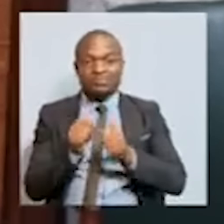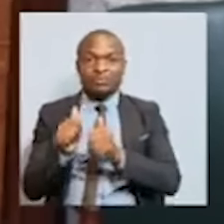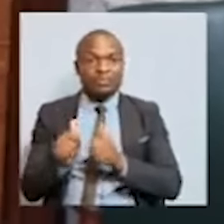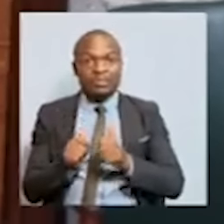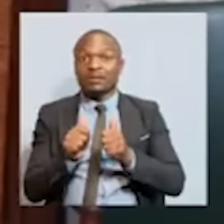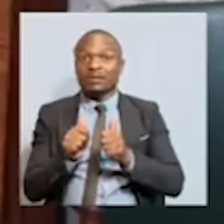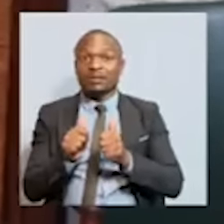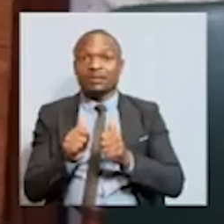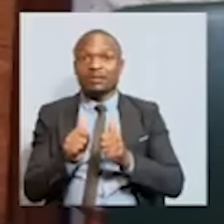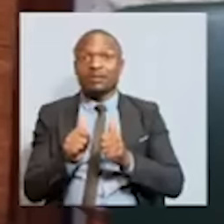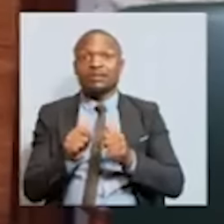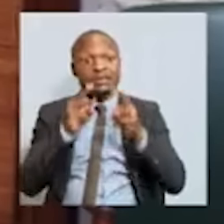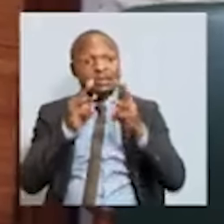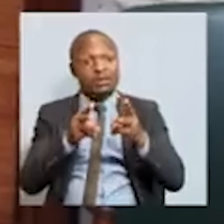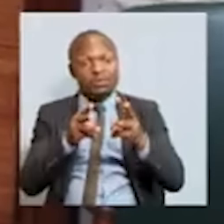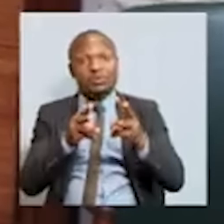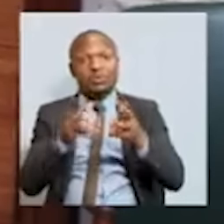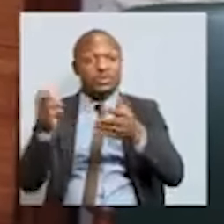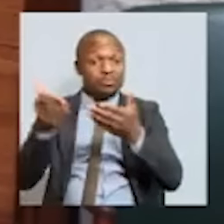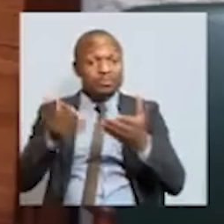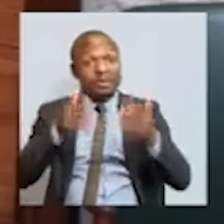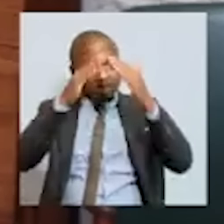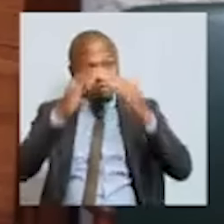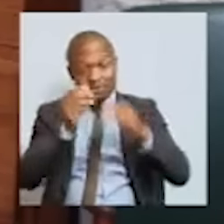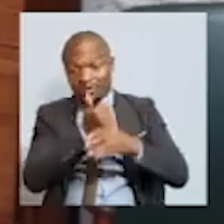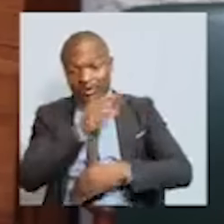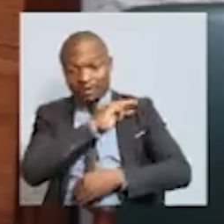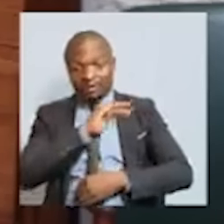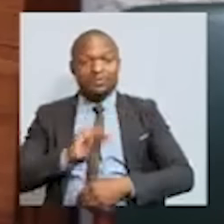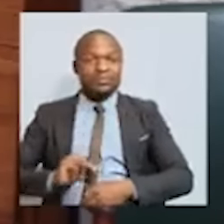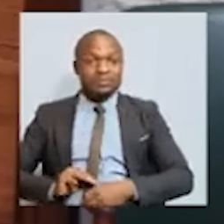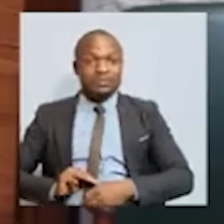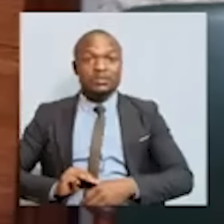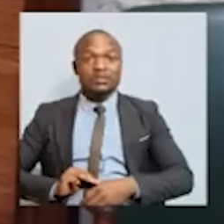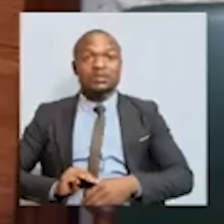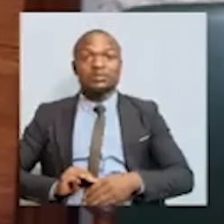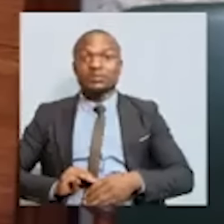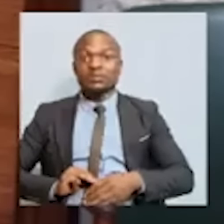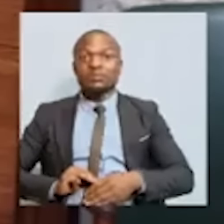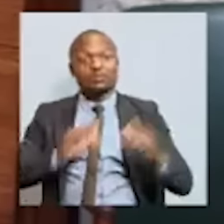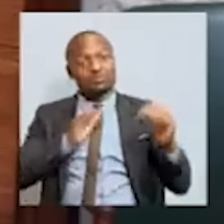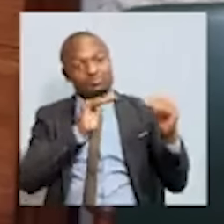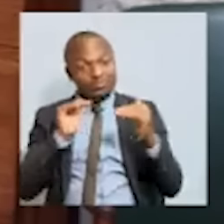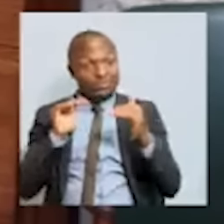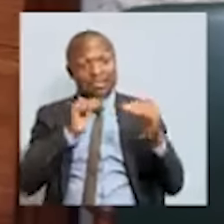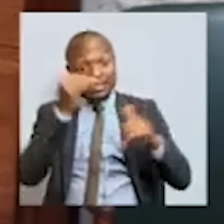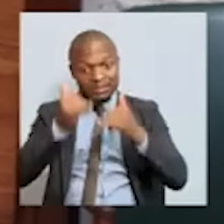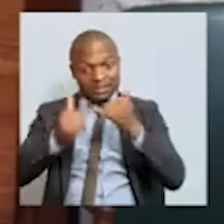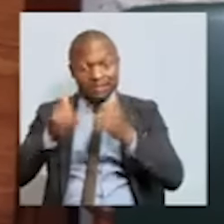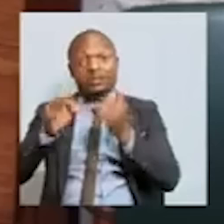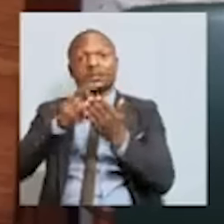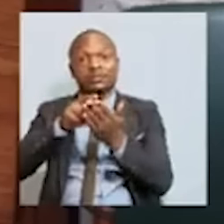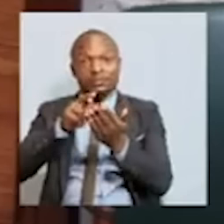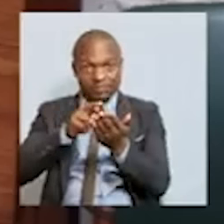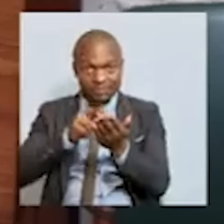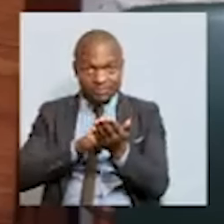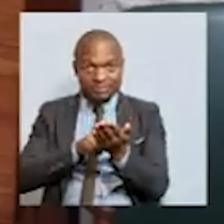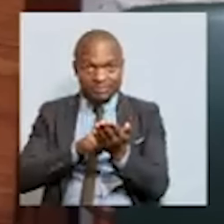brings the House or other members generally into disrepute. Lastly, Standing